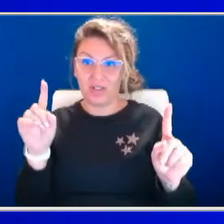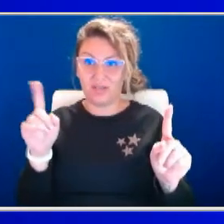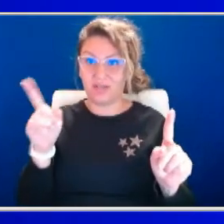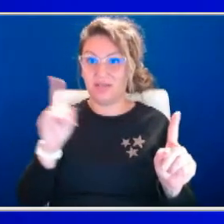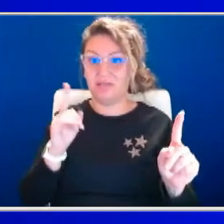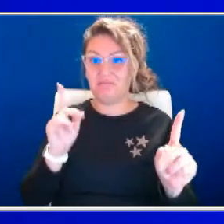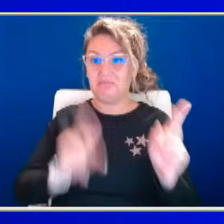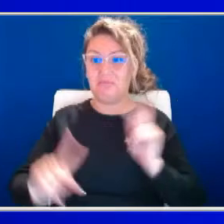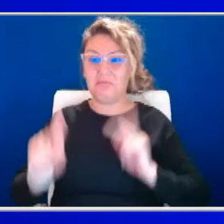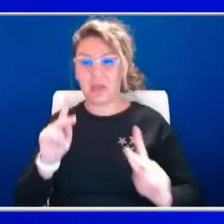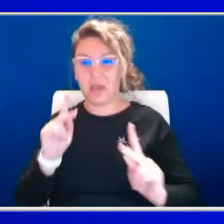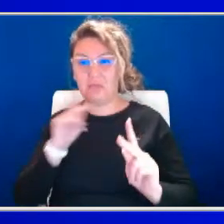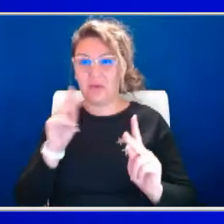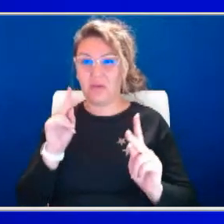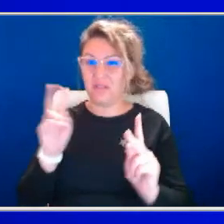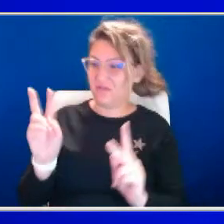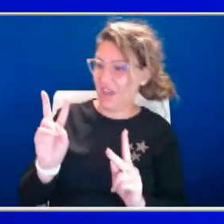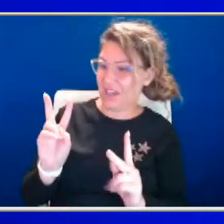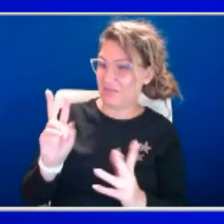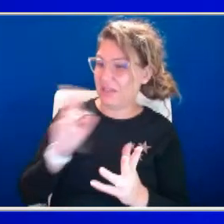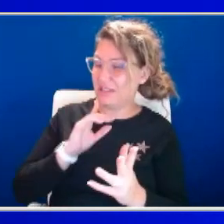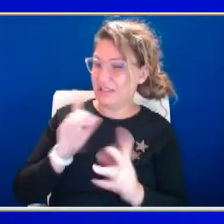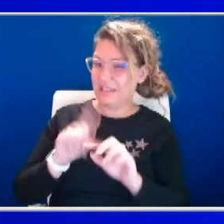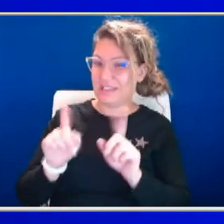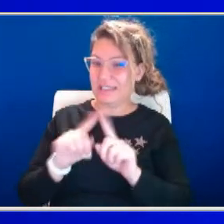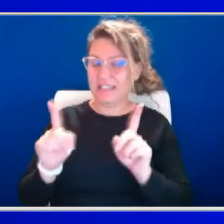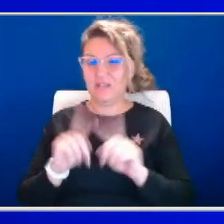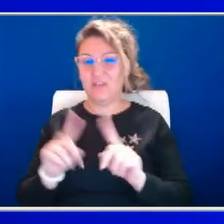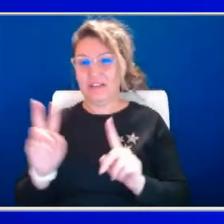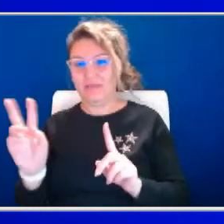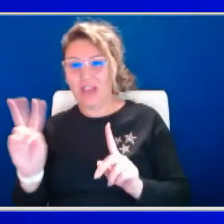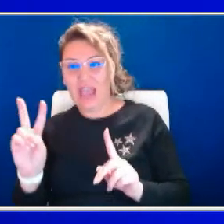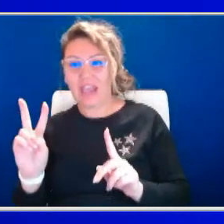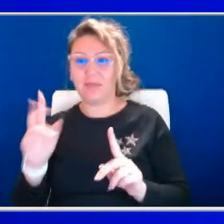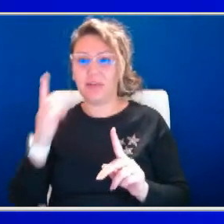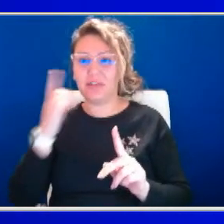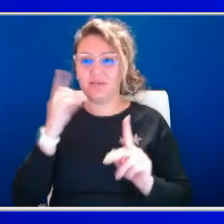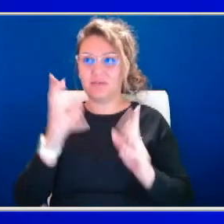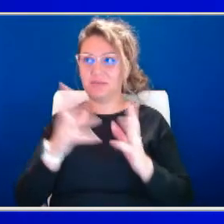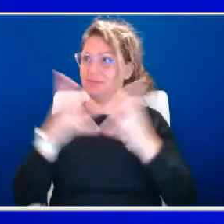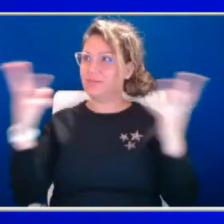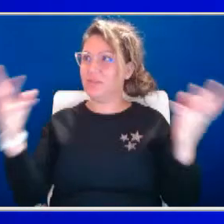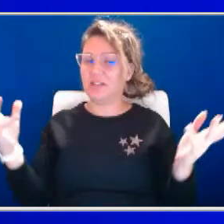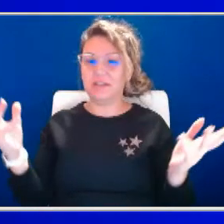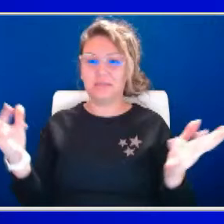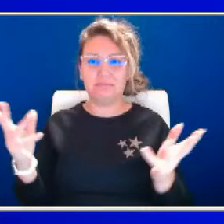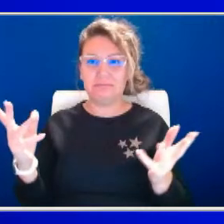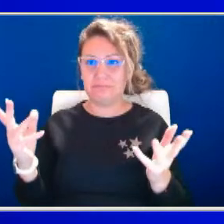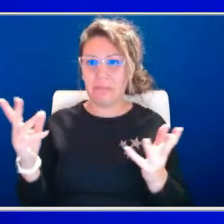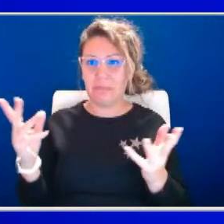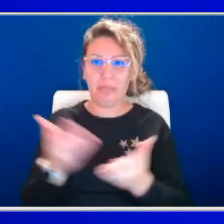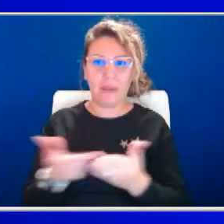this, the vitamins, different vitamins for many different things. These do